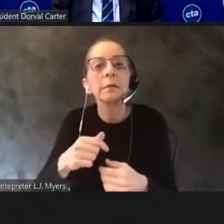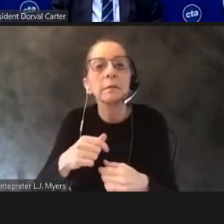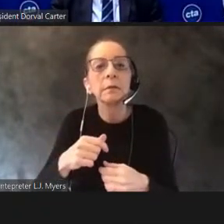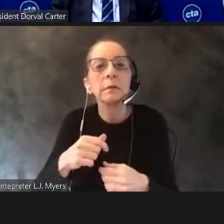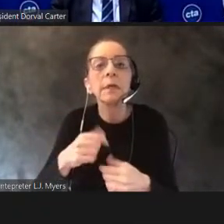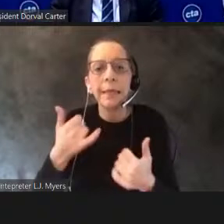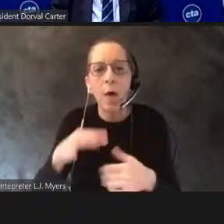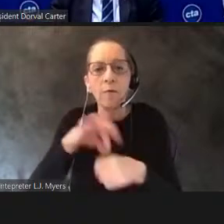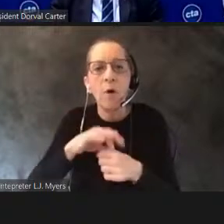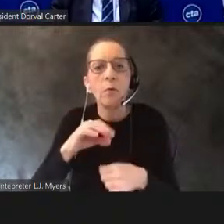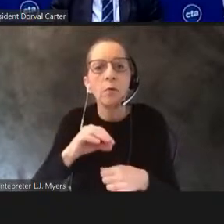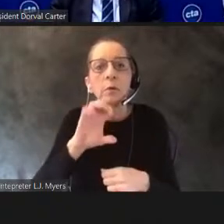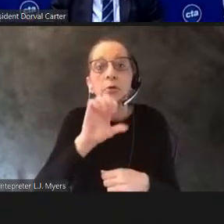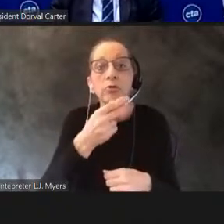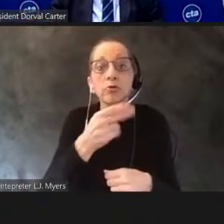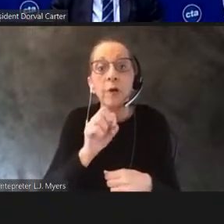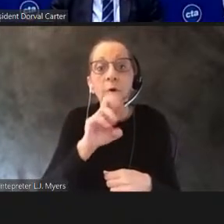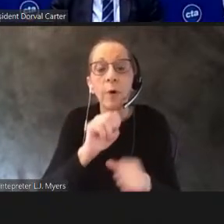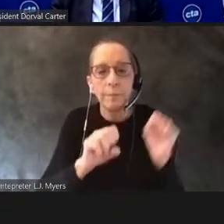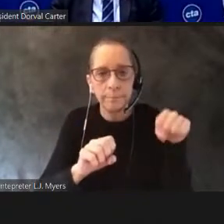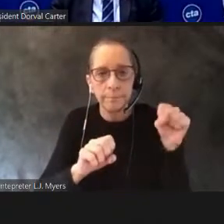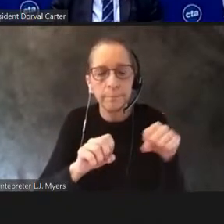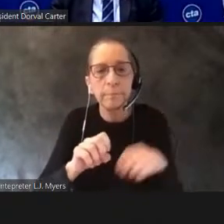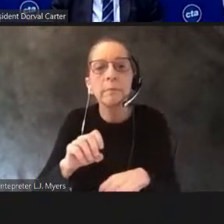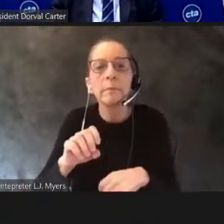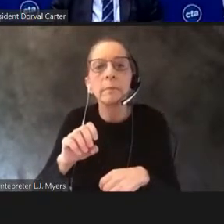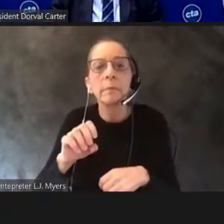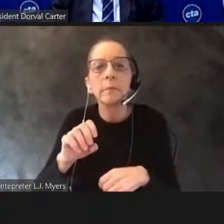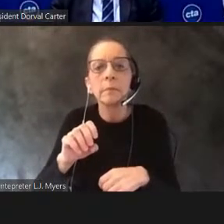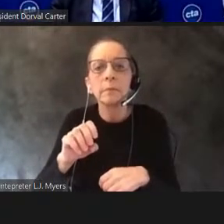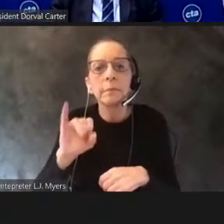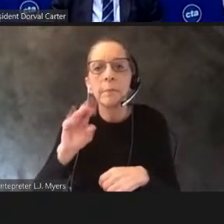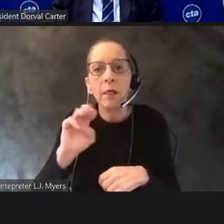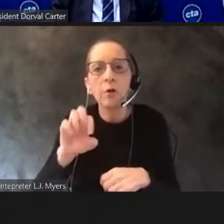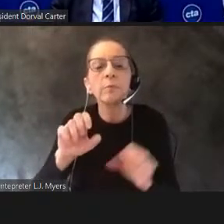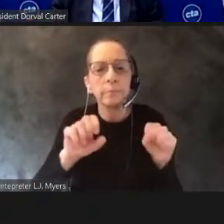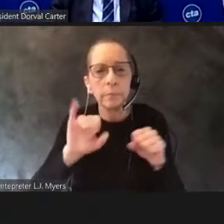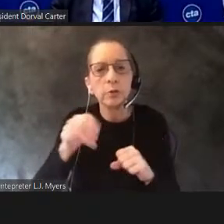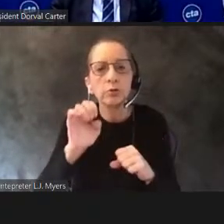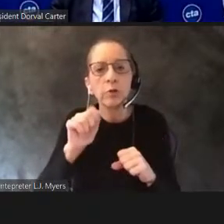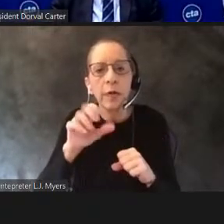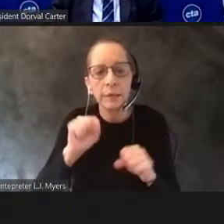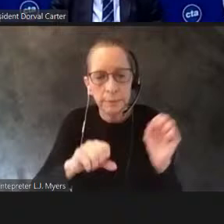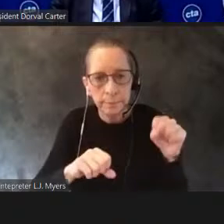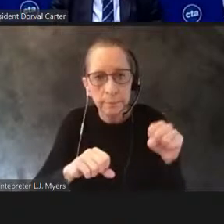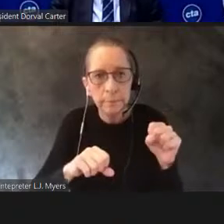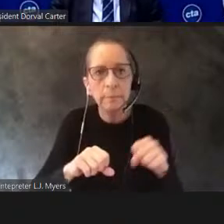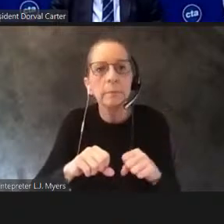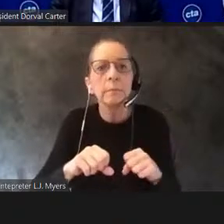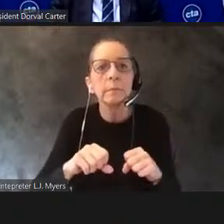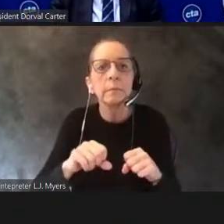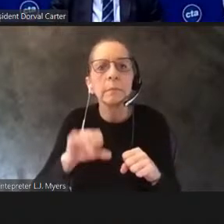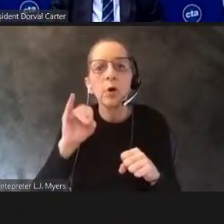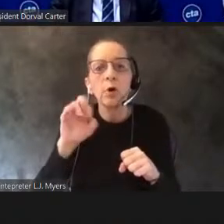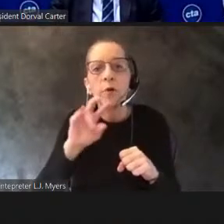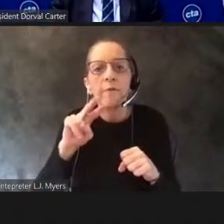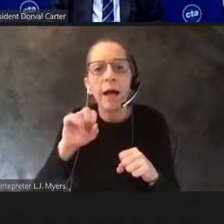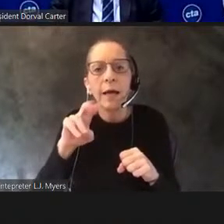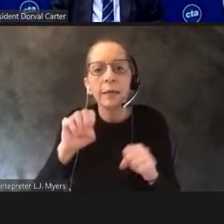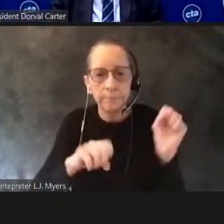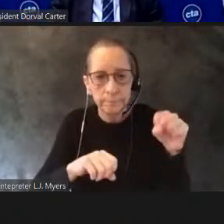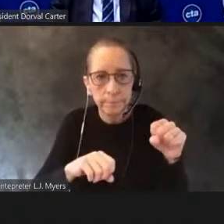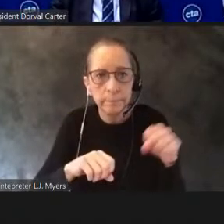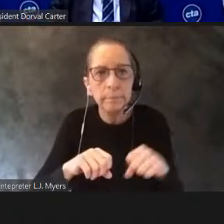Chevrolet? Yes. Reverend Miller? Yes. Reverend Jakes? Yes. Director Irvine?